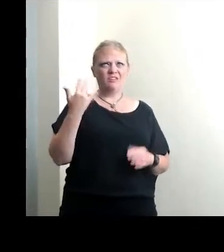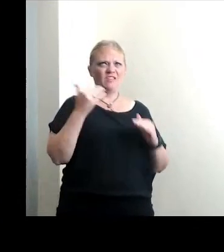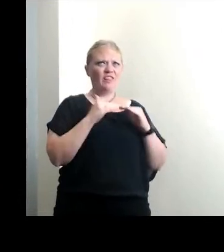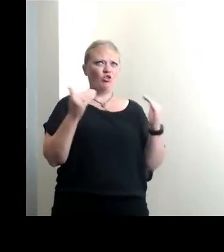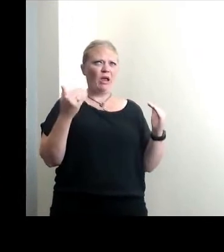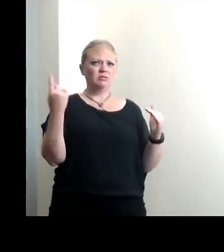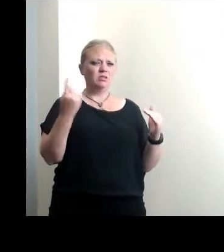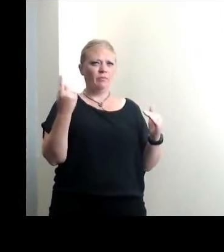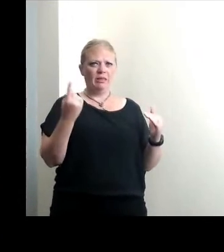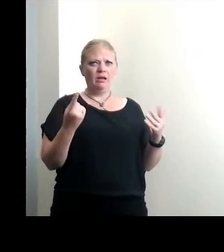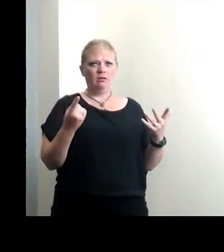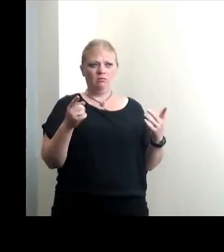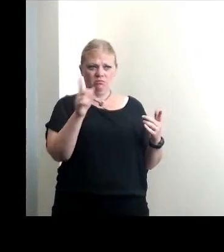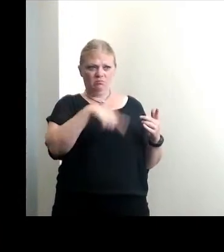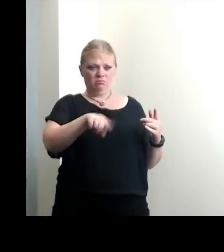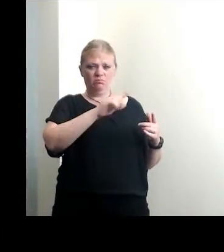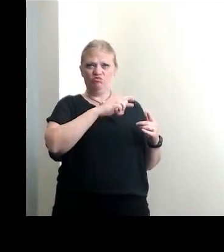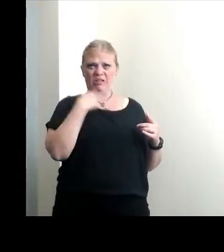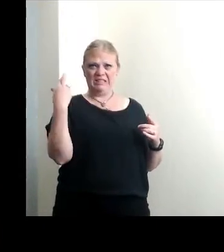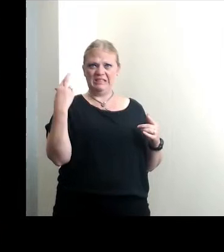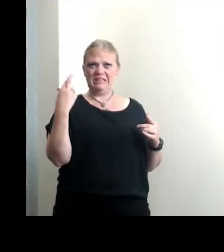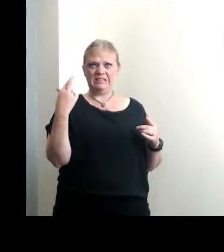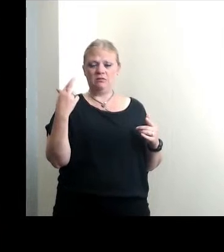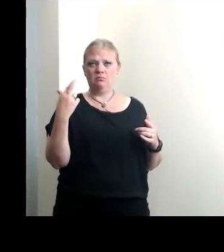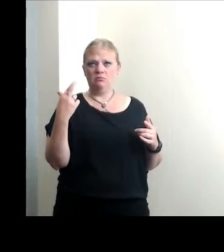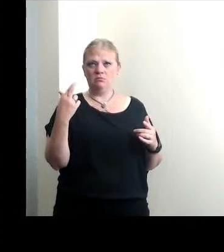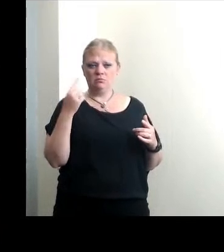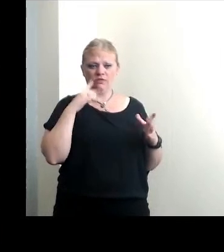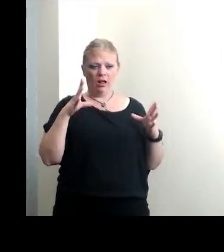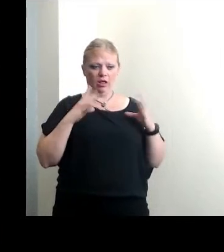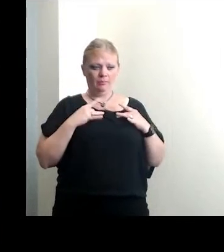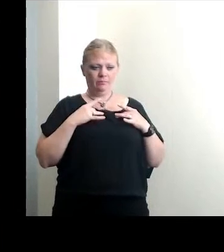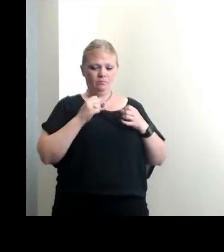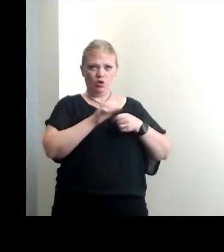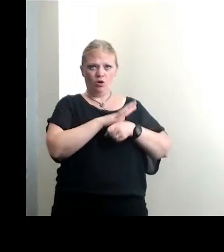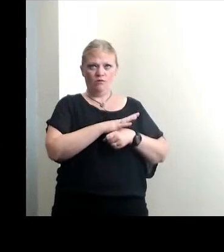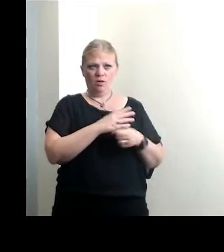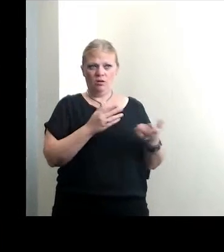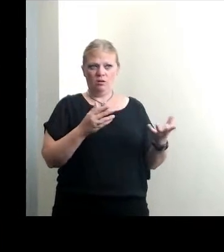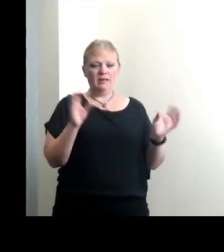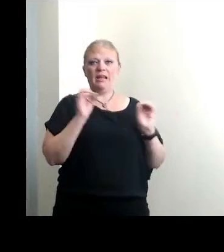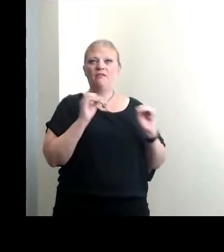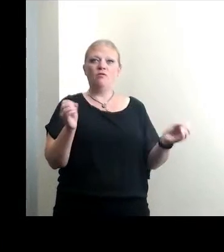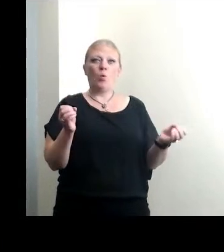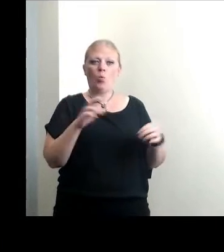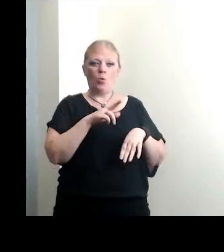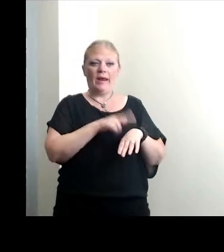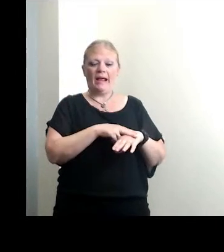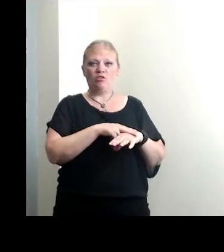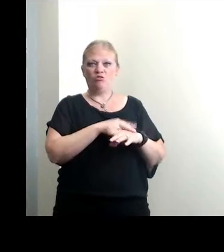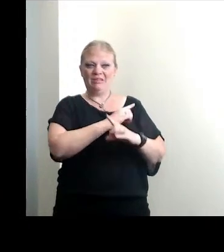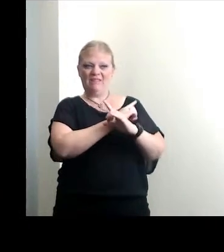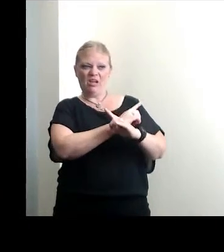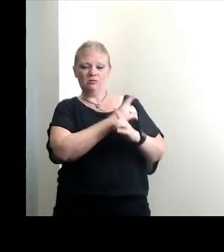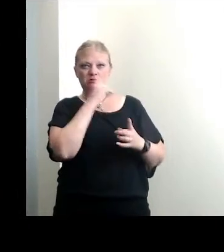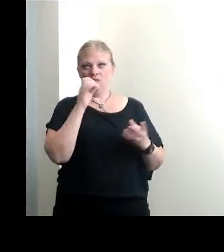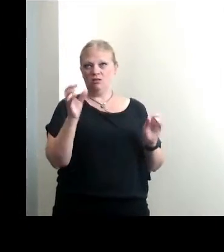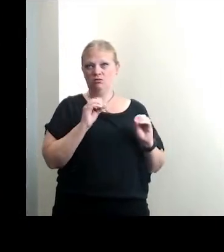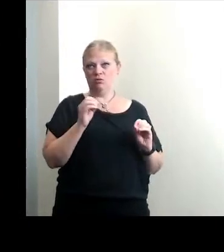that is, or so, are at risk of catching COVID, and they have no natural defense because they're not